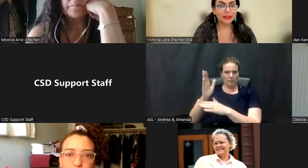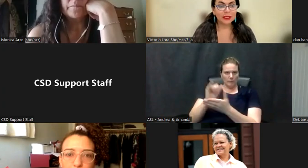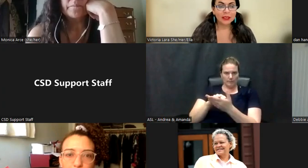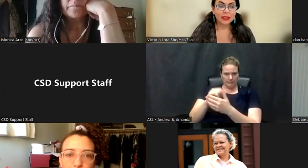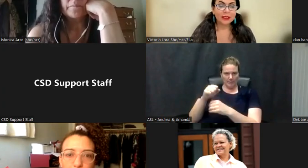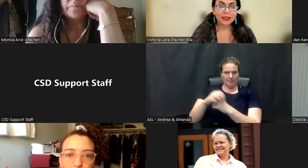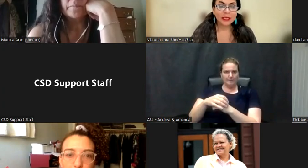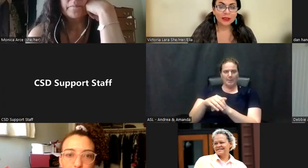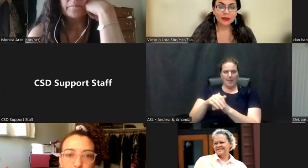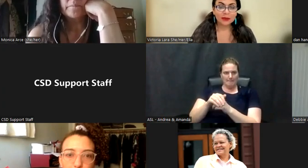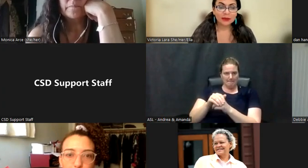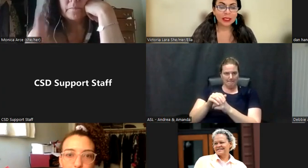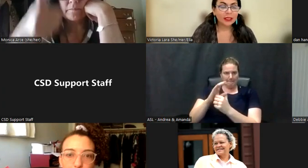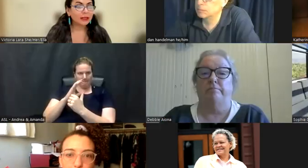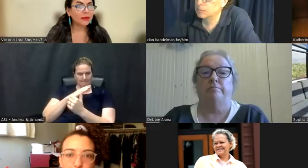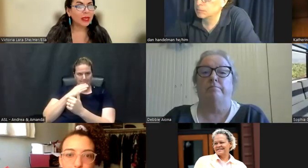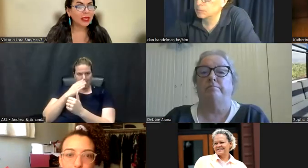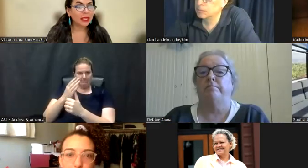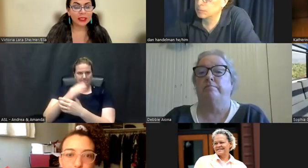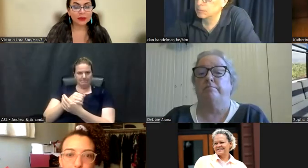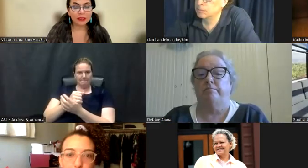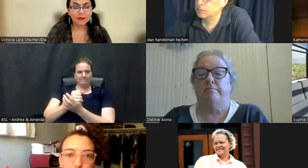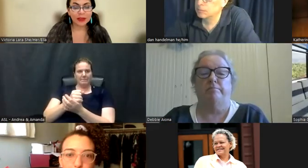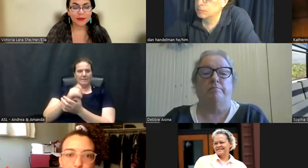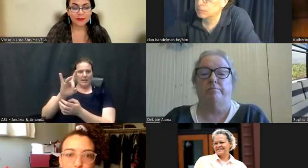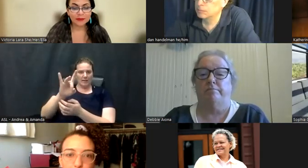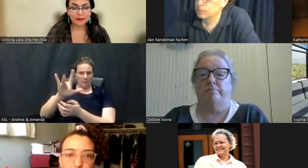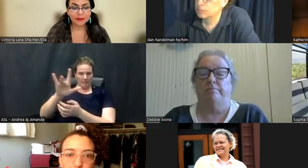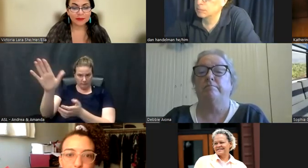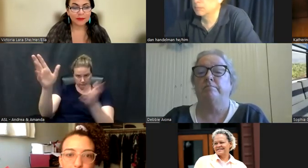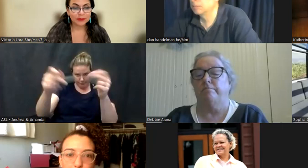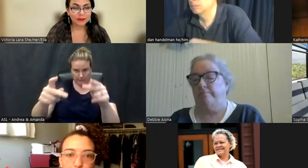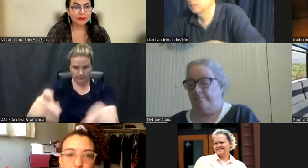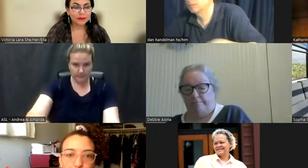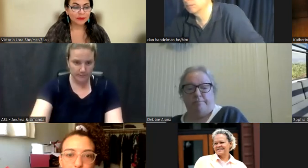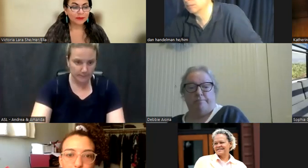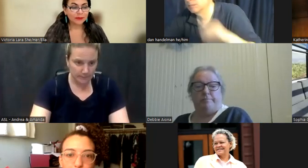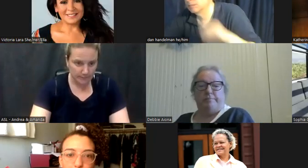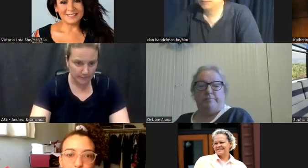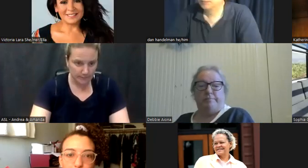Yes, thank you. Then come back at 8:25.